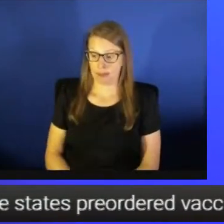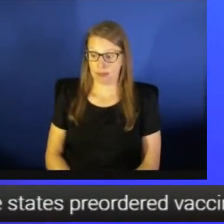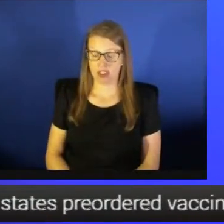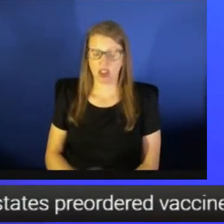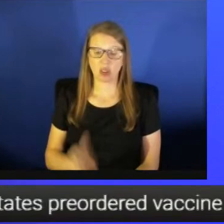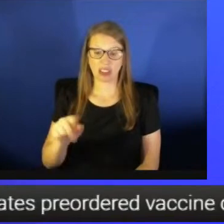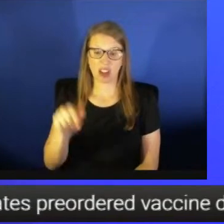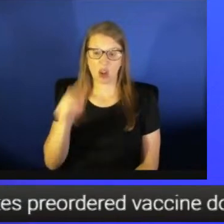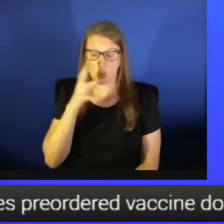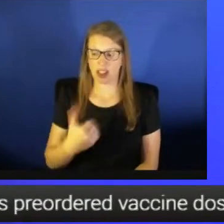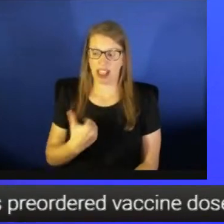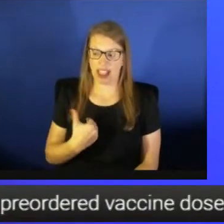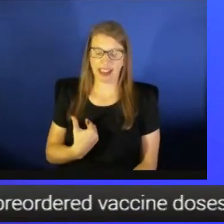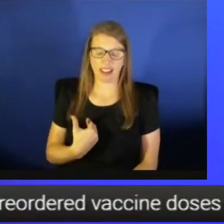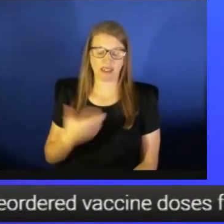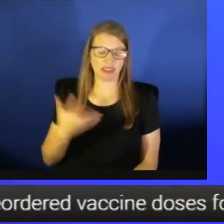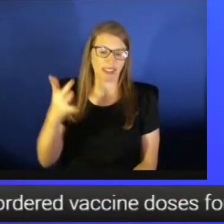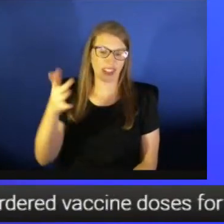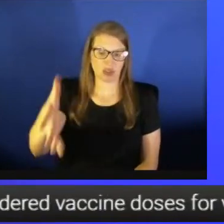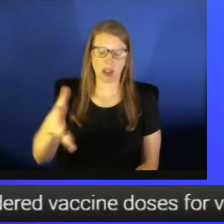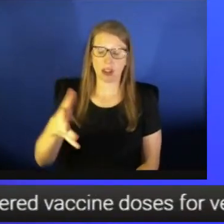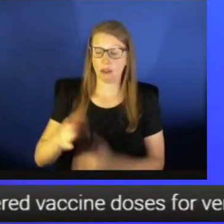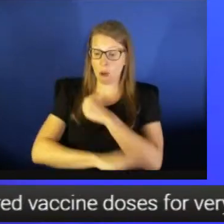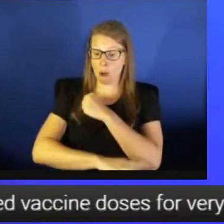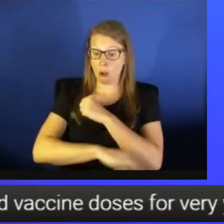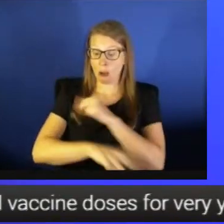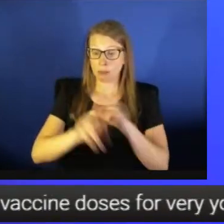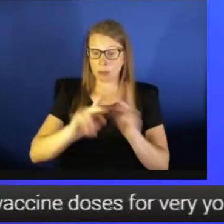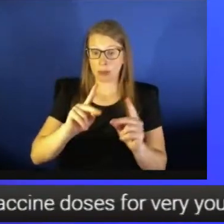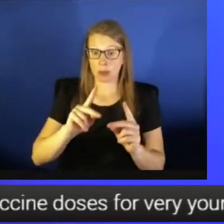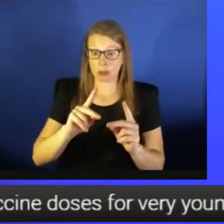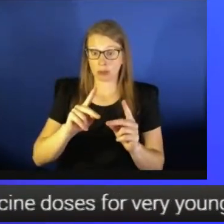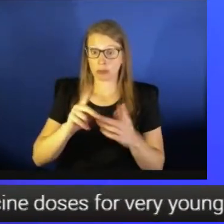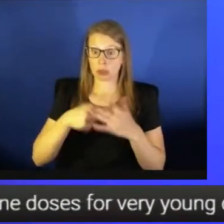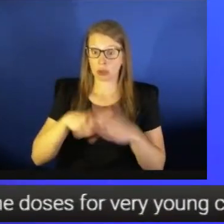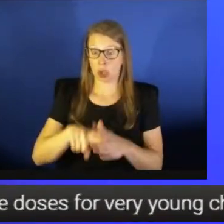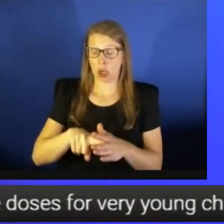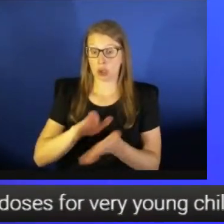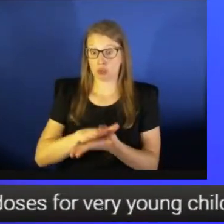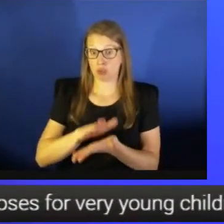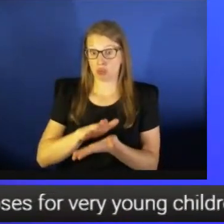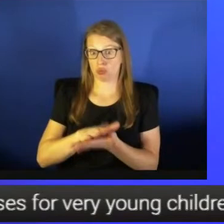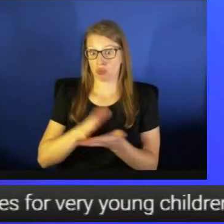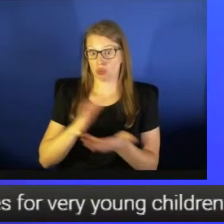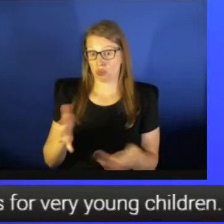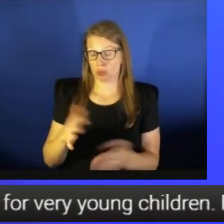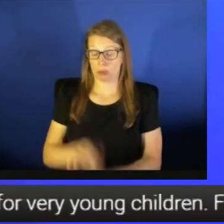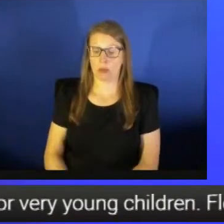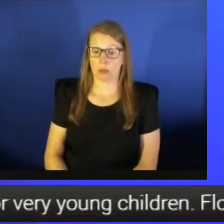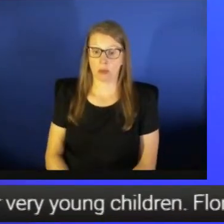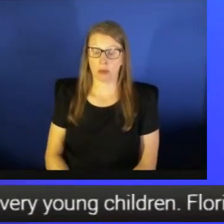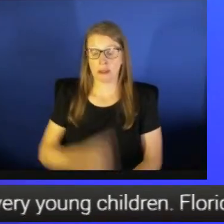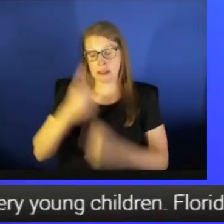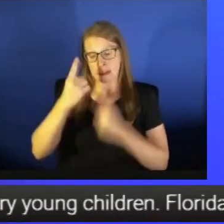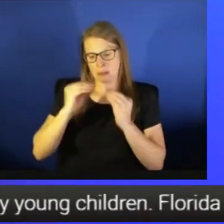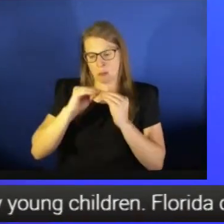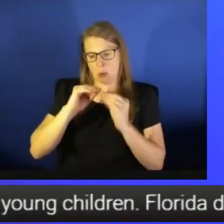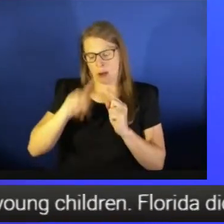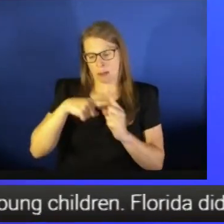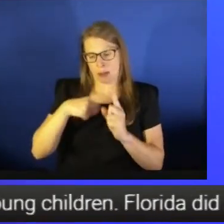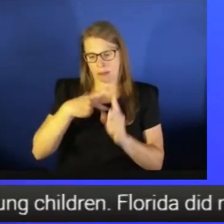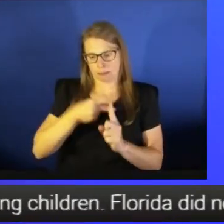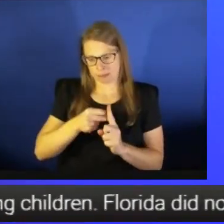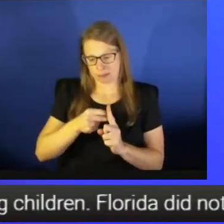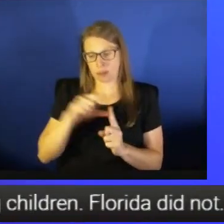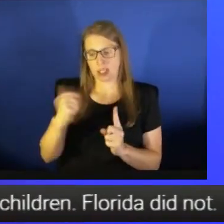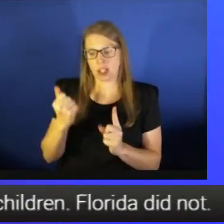by fall or the time that people are going into school and thinking more about this. I think the other thing I thought